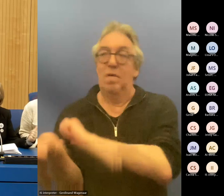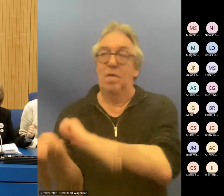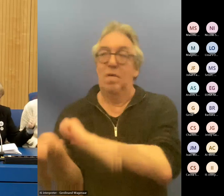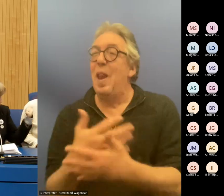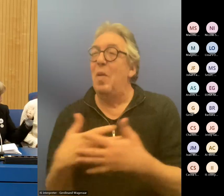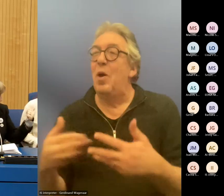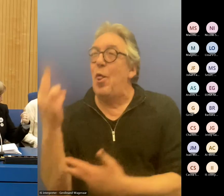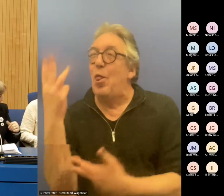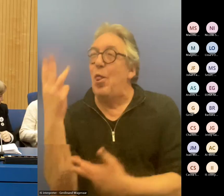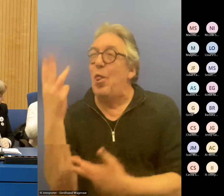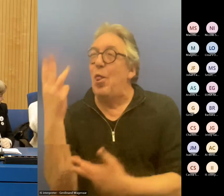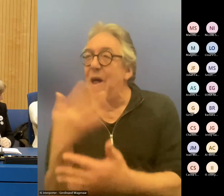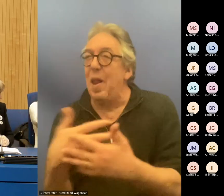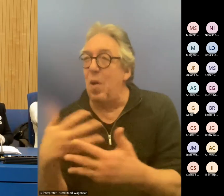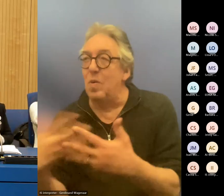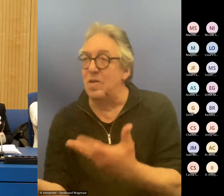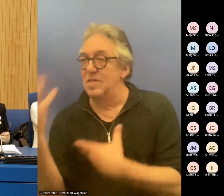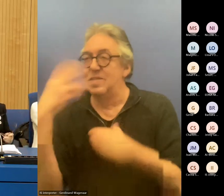clap again.